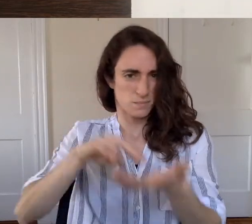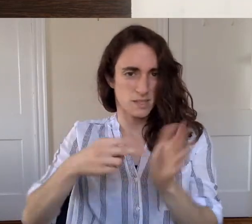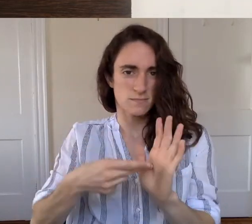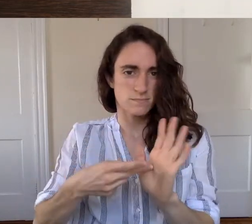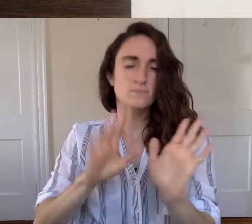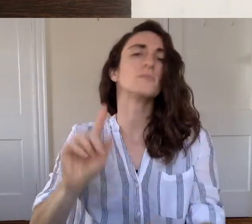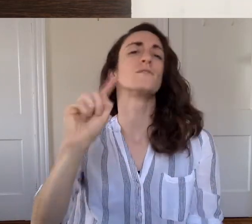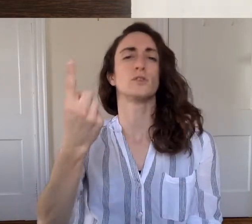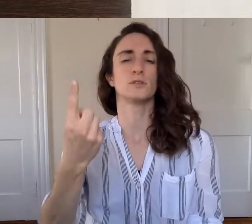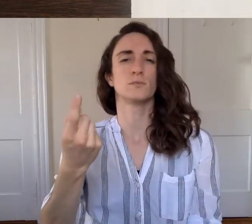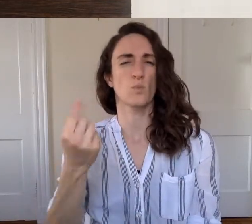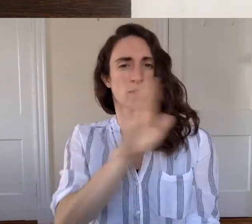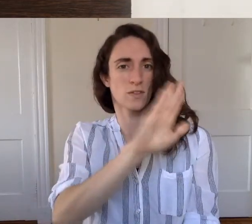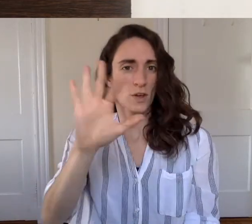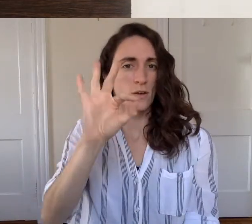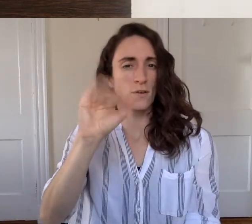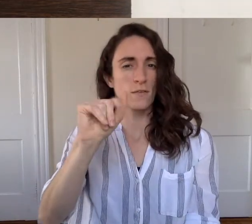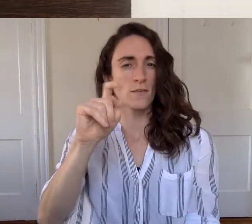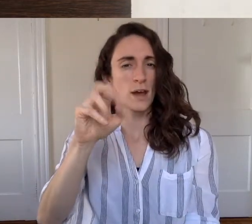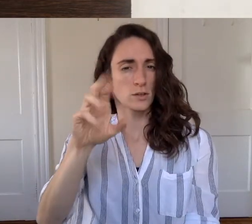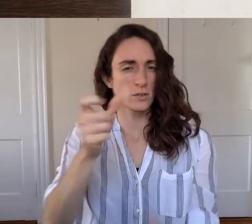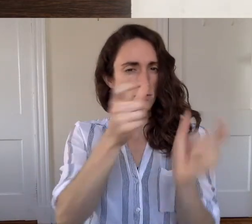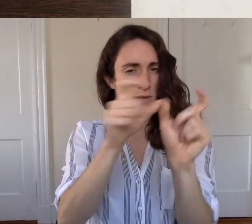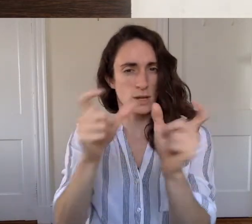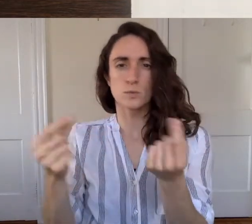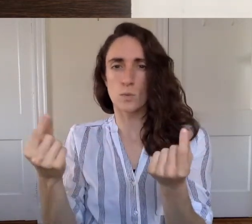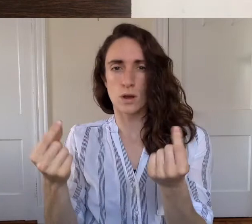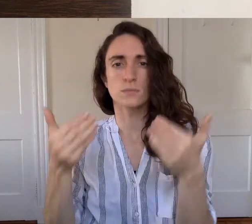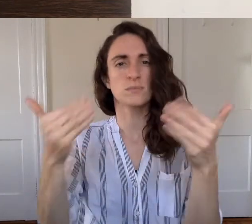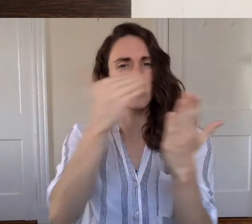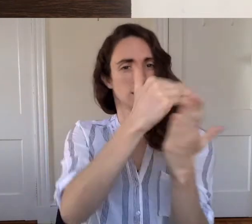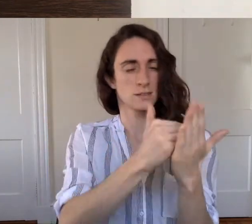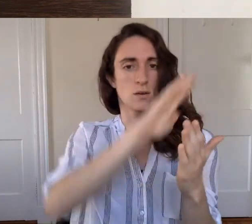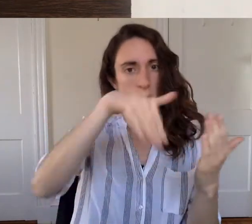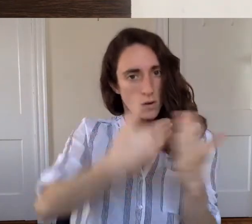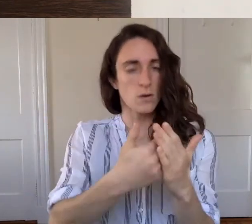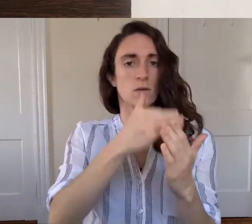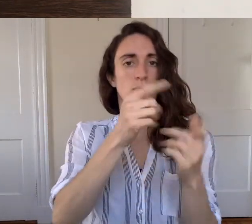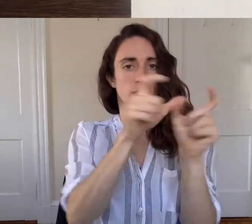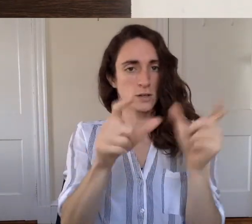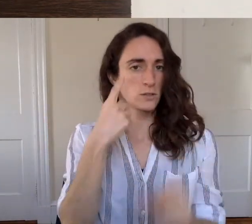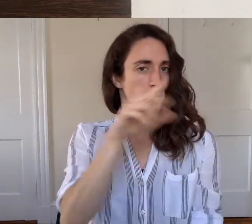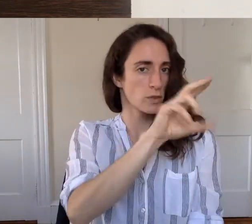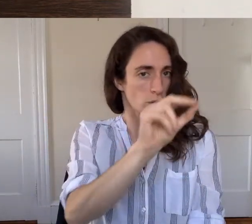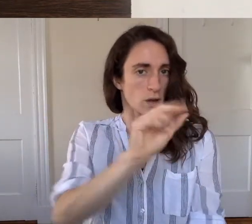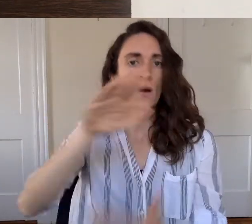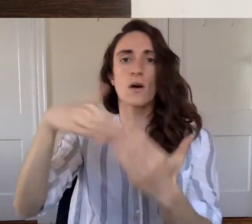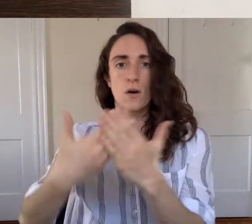First of all, what does that mean? So, let's list out all the factors of 30 and 45.